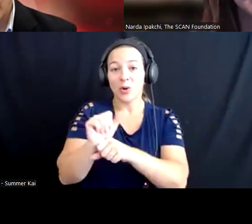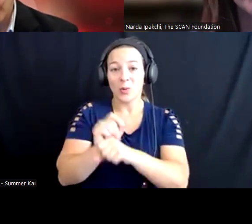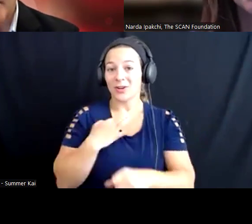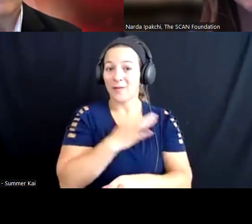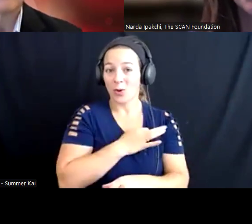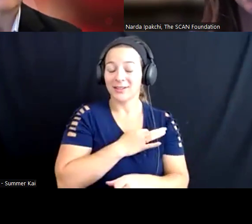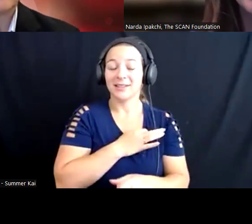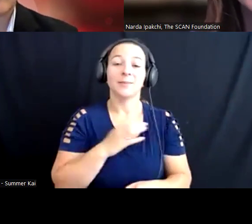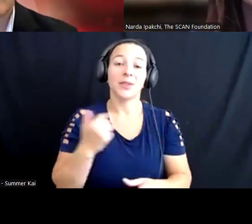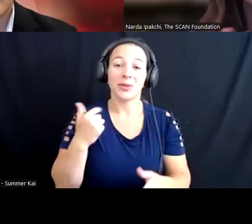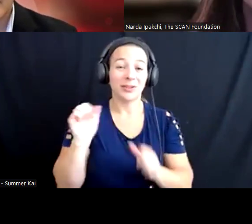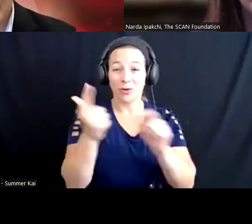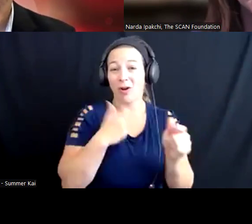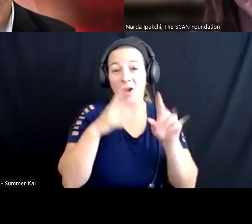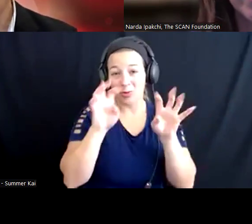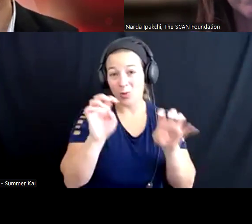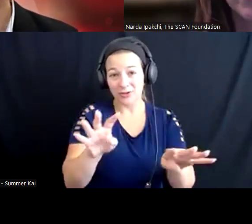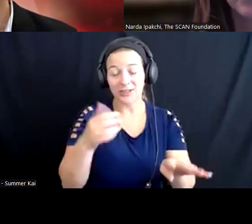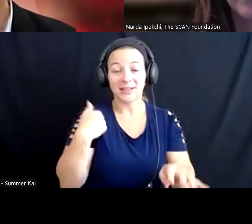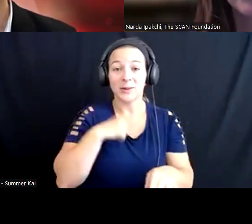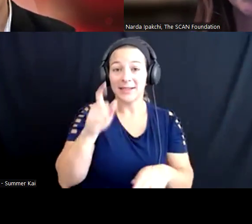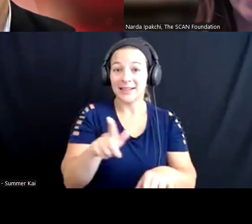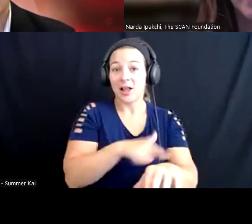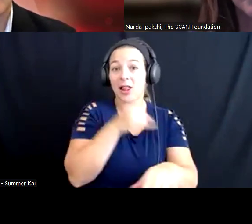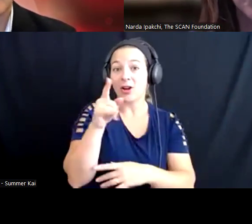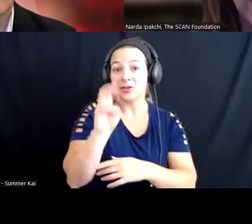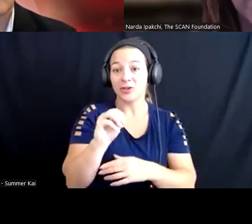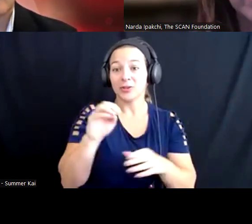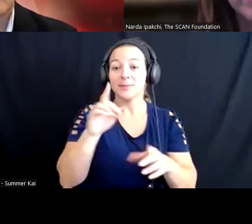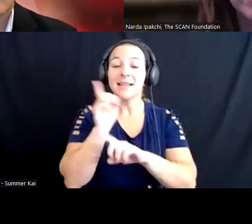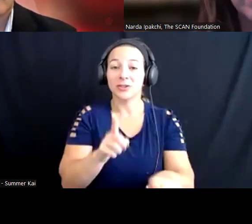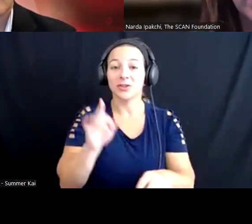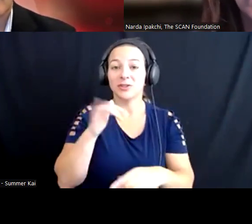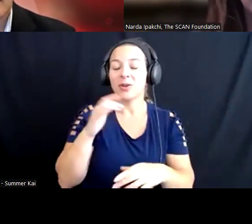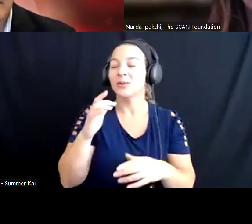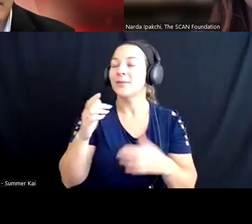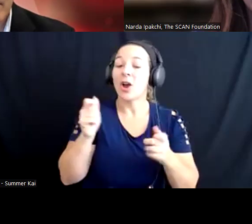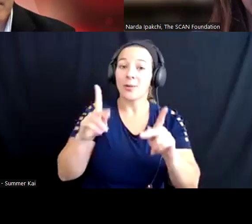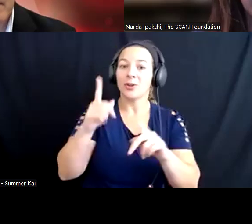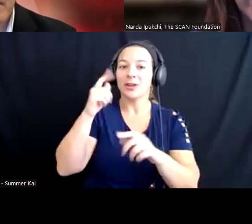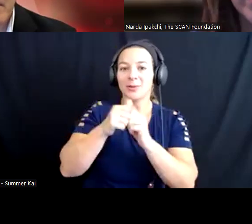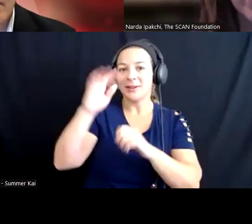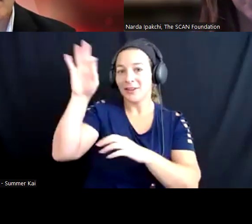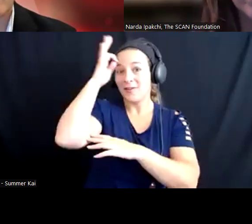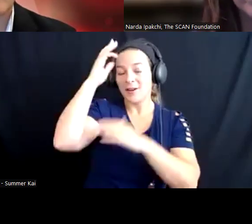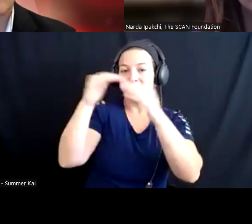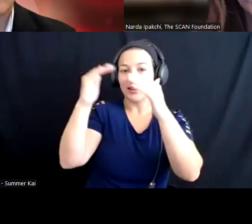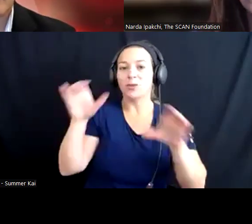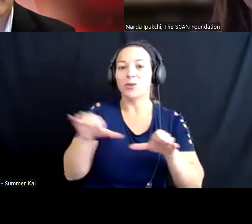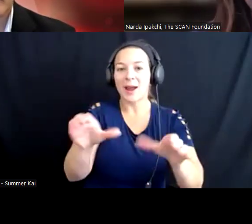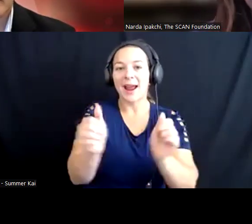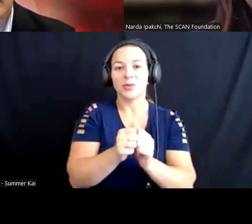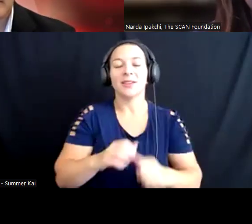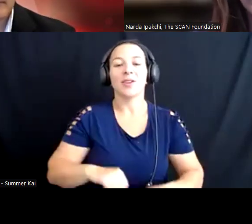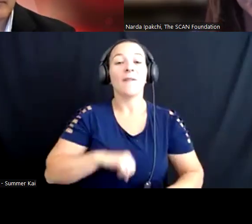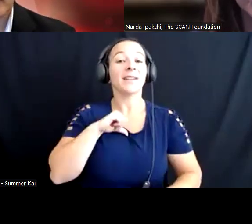some answers. So there is real opportunity at the federal level to act with confidence. So just really commend, again, the work I've